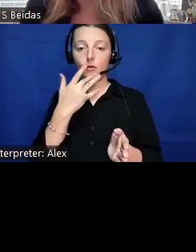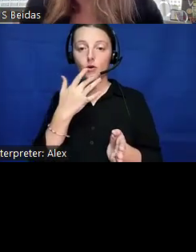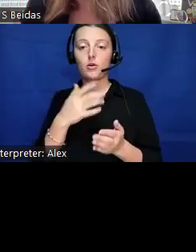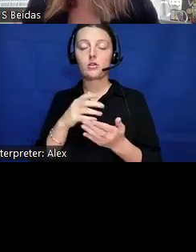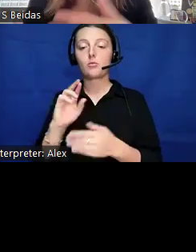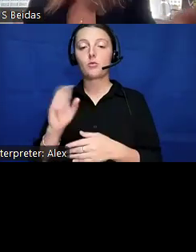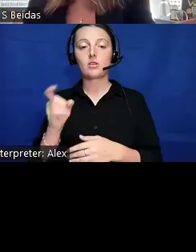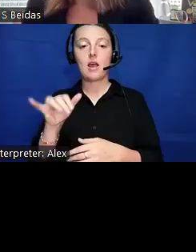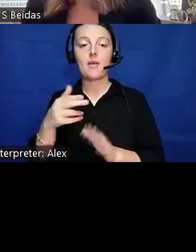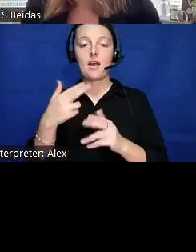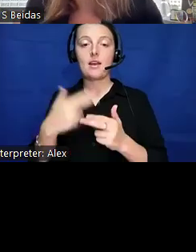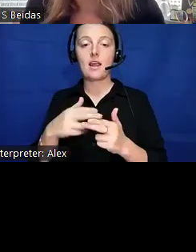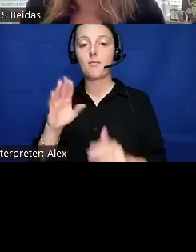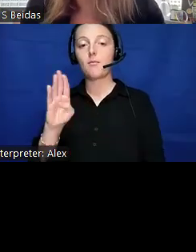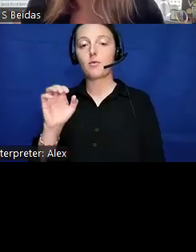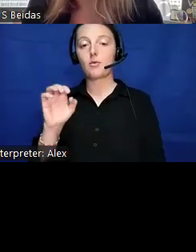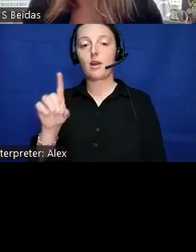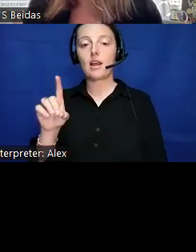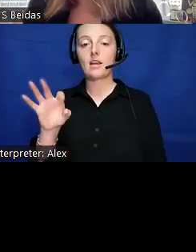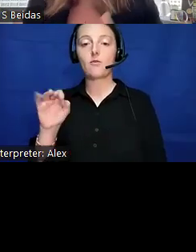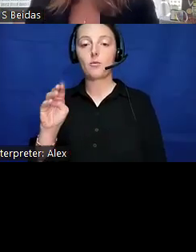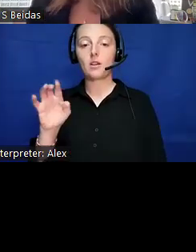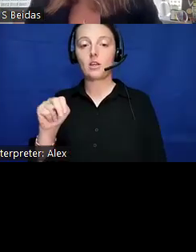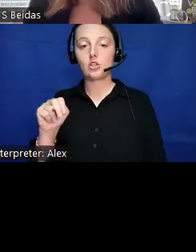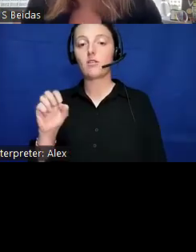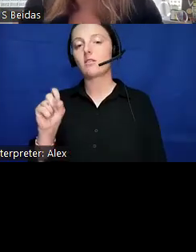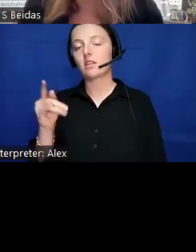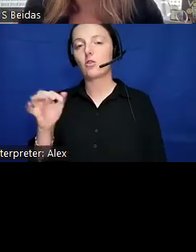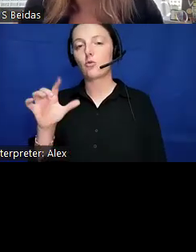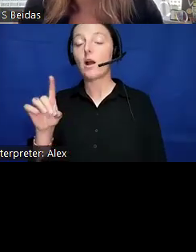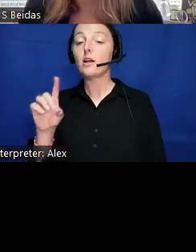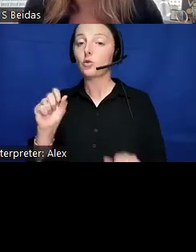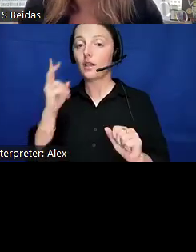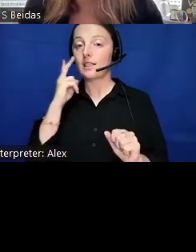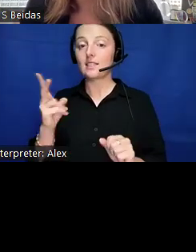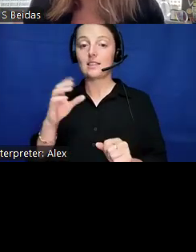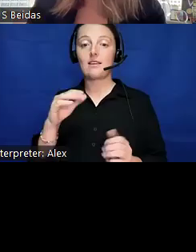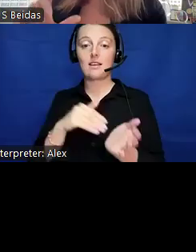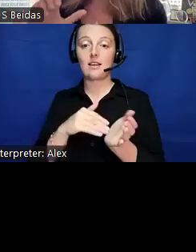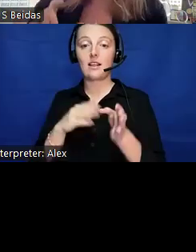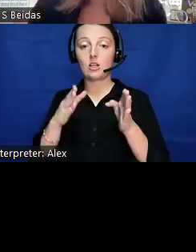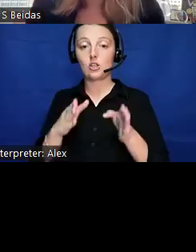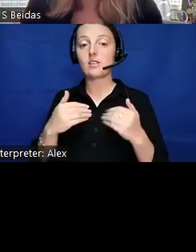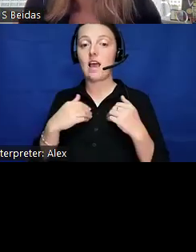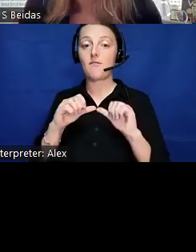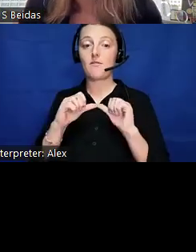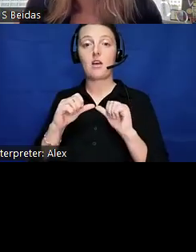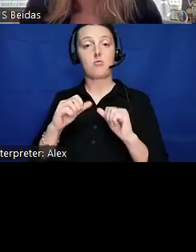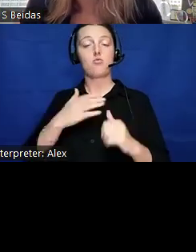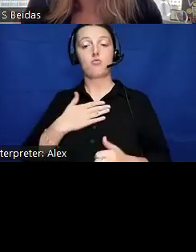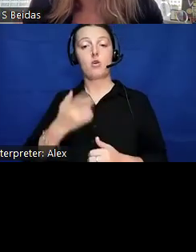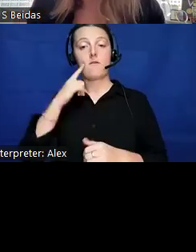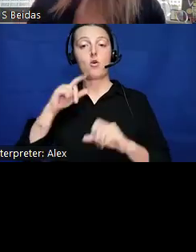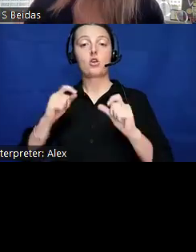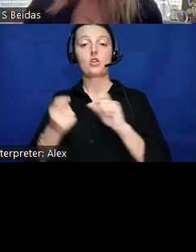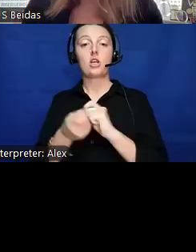That happens to be Synthroid. And so you see that clinicians have the agency to change if they feel that that's clinically indicated, but that default really